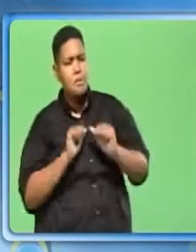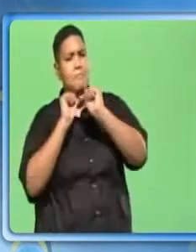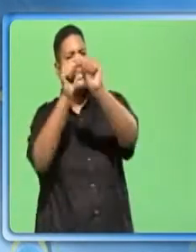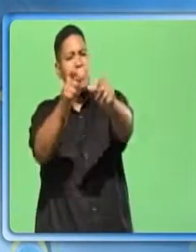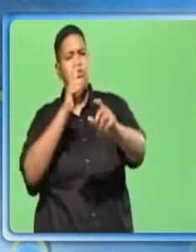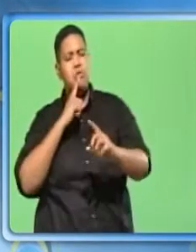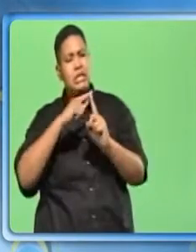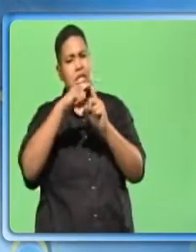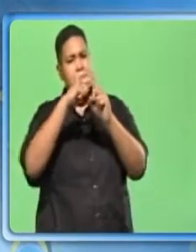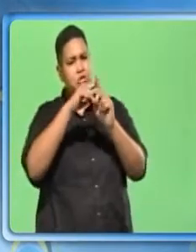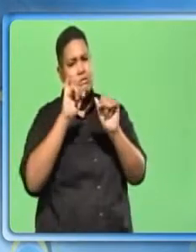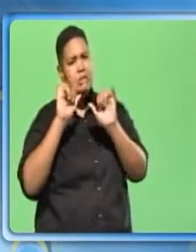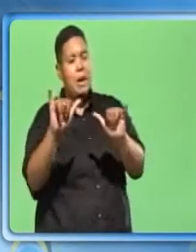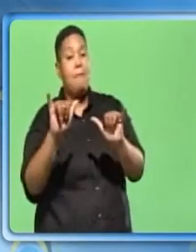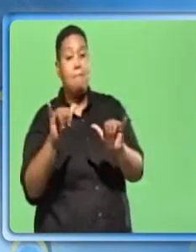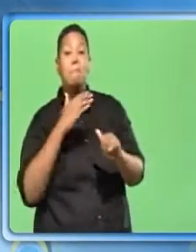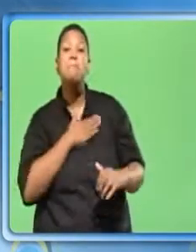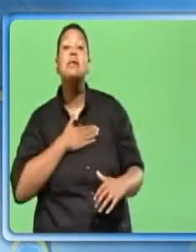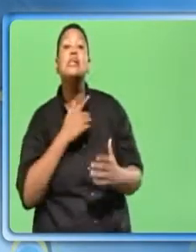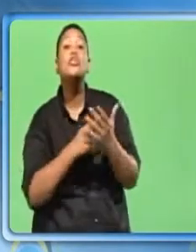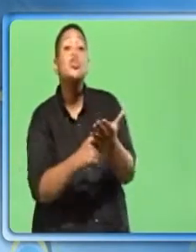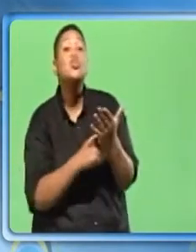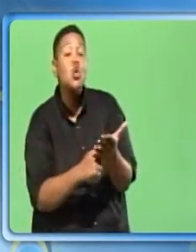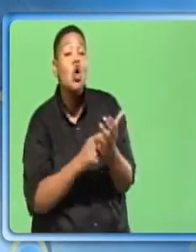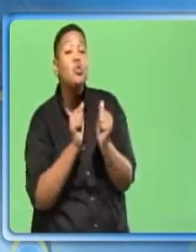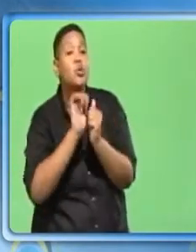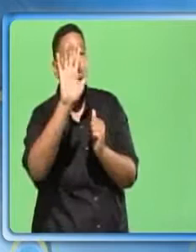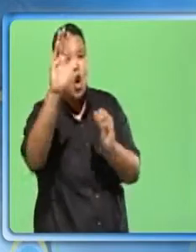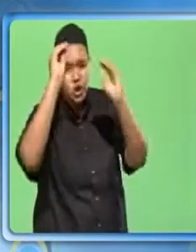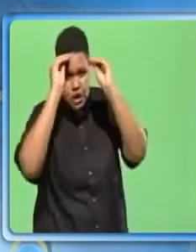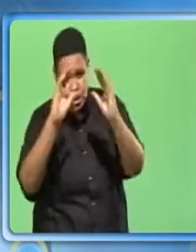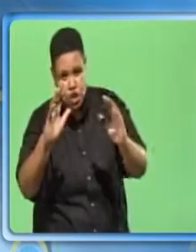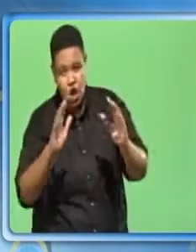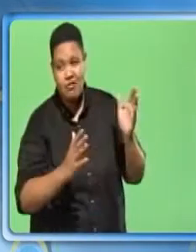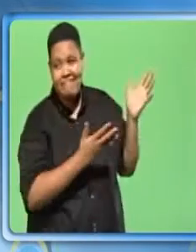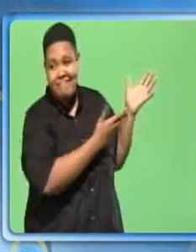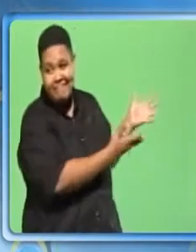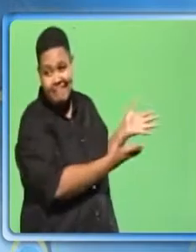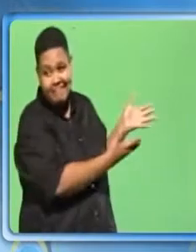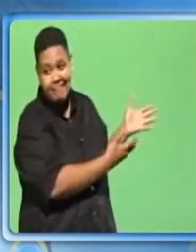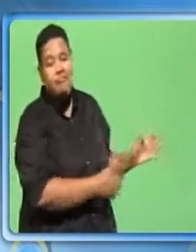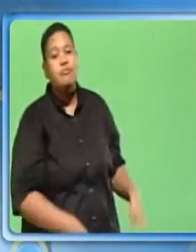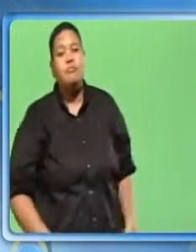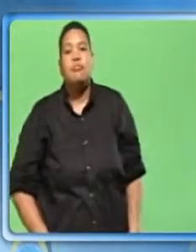constant temperature. Please discuss it with your teacher.